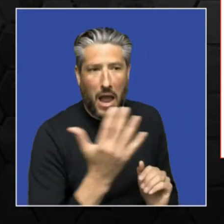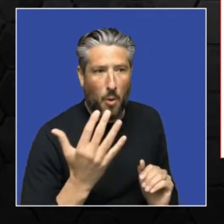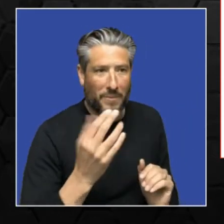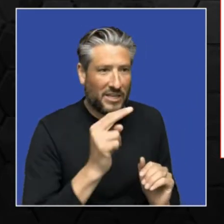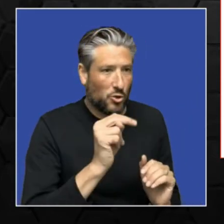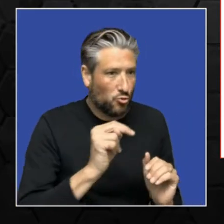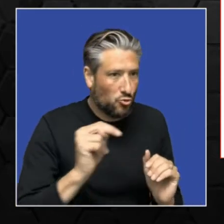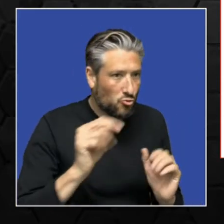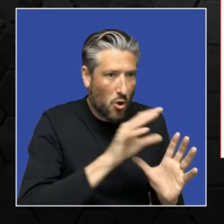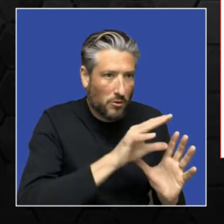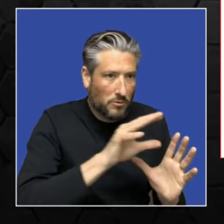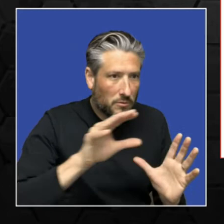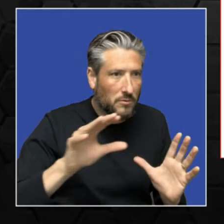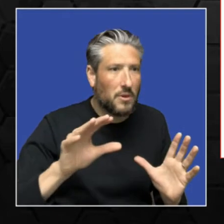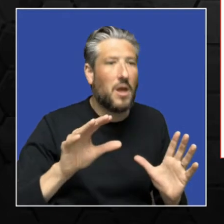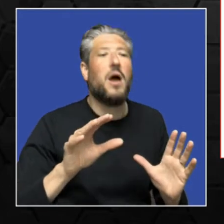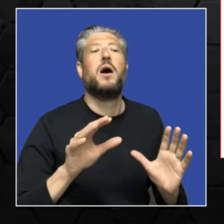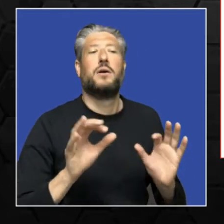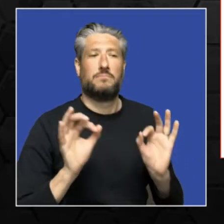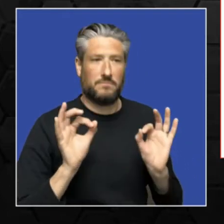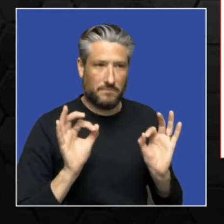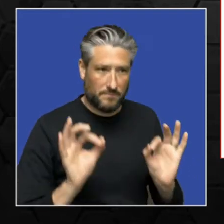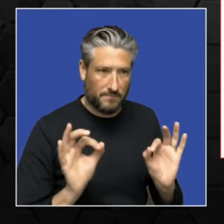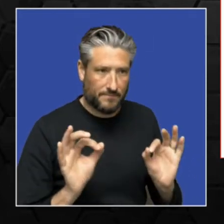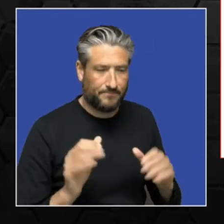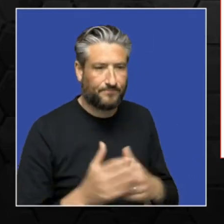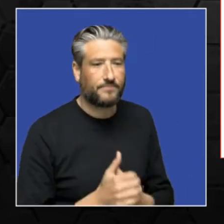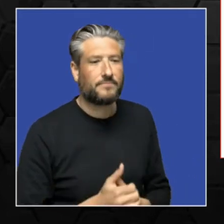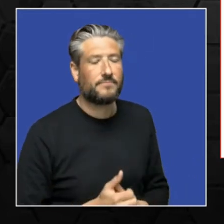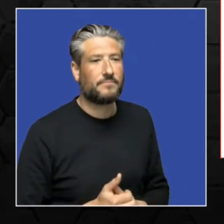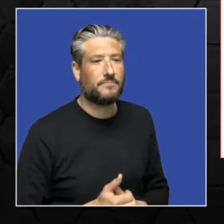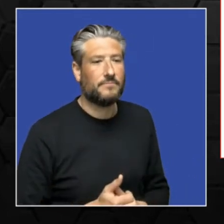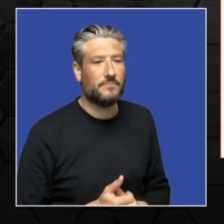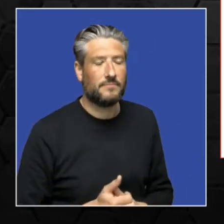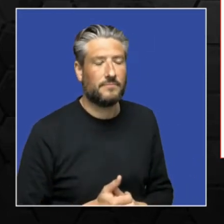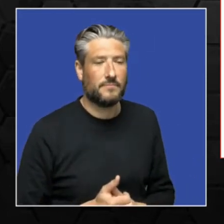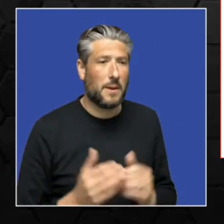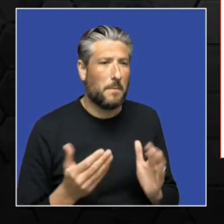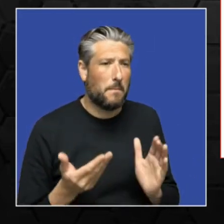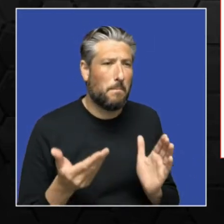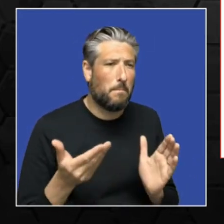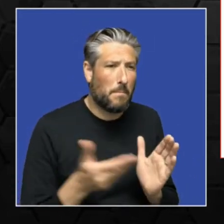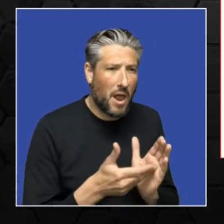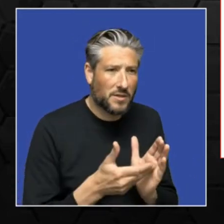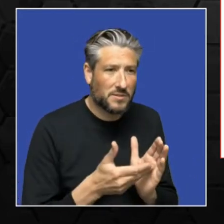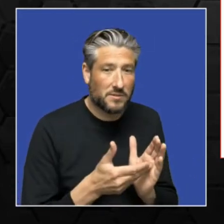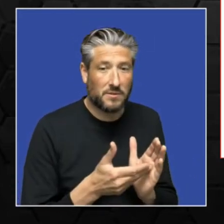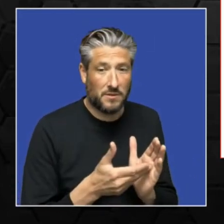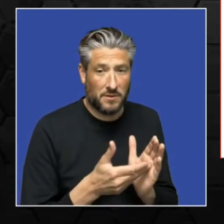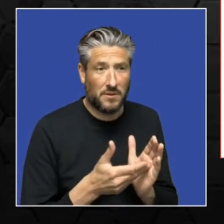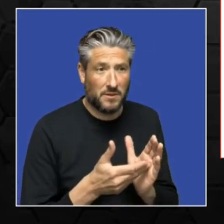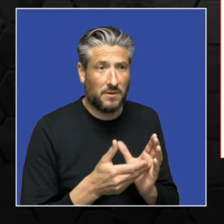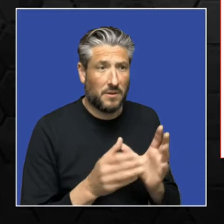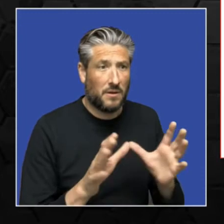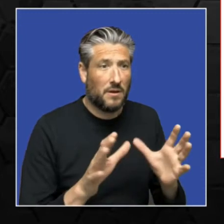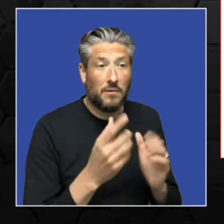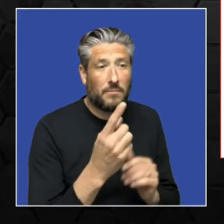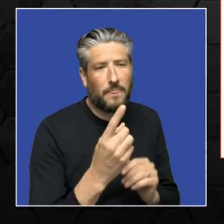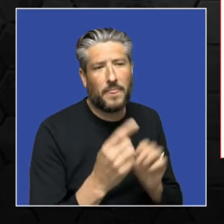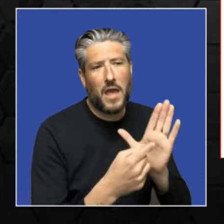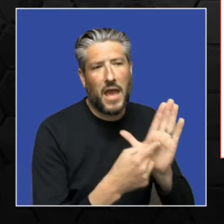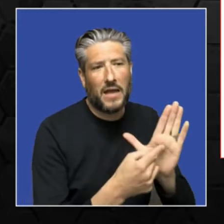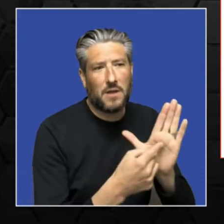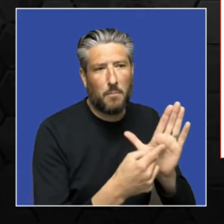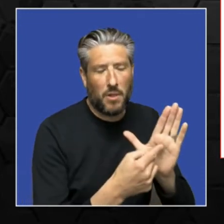handle the complexities of how many layers do I need, but how many neurons in each layer. So if, for example, for classifying cats, if